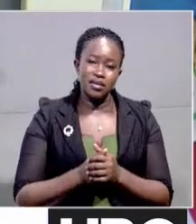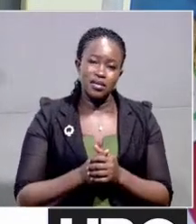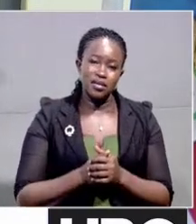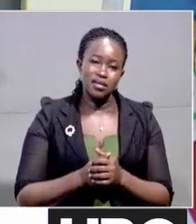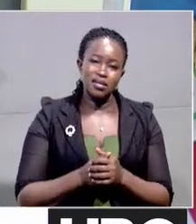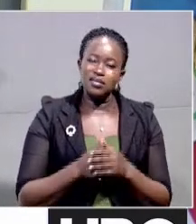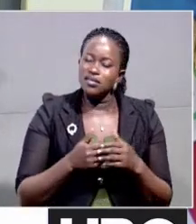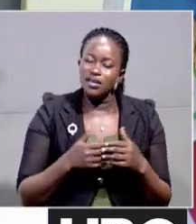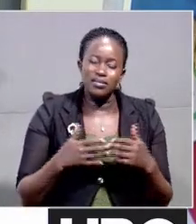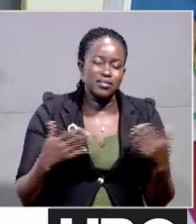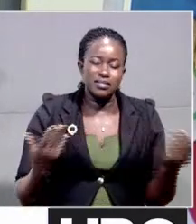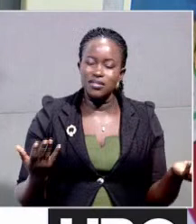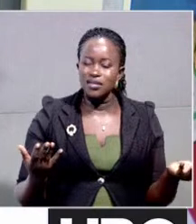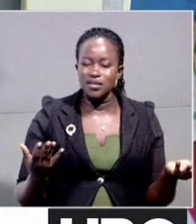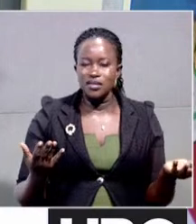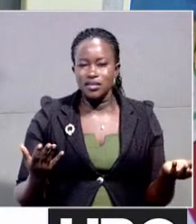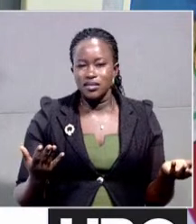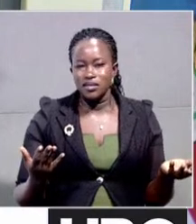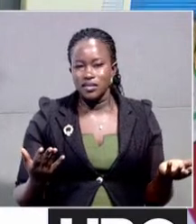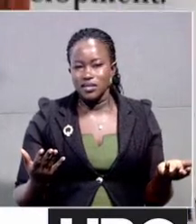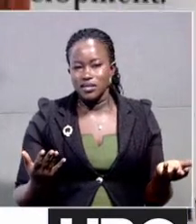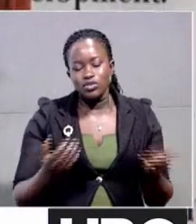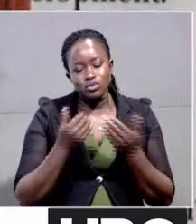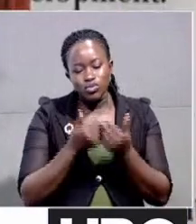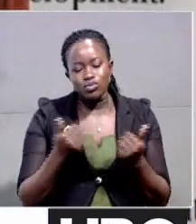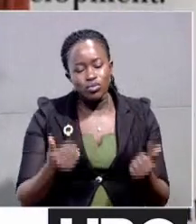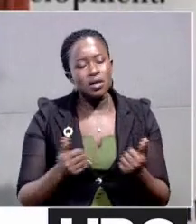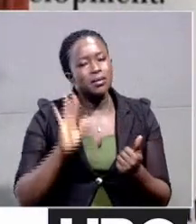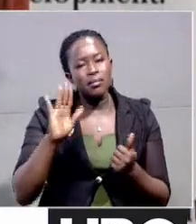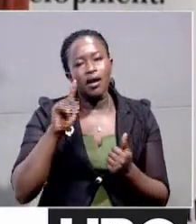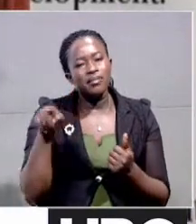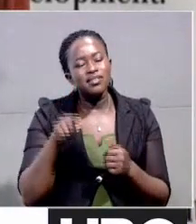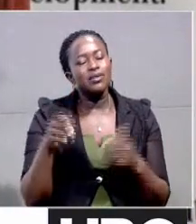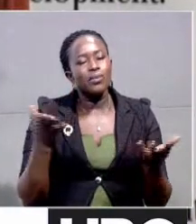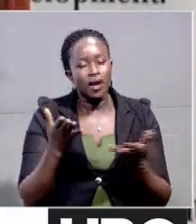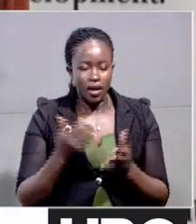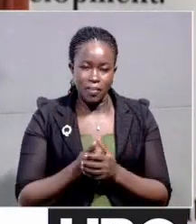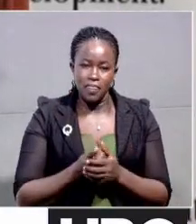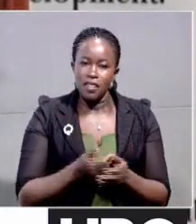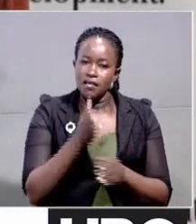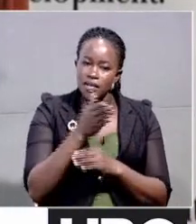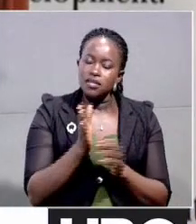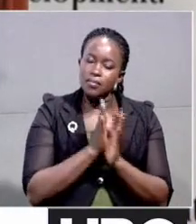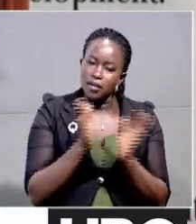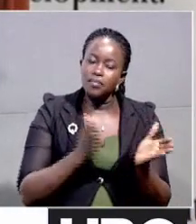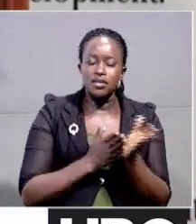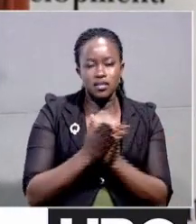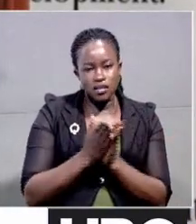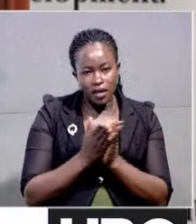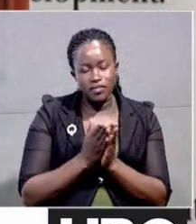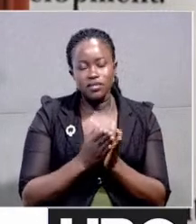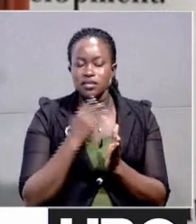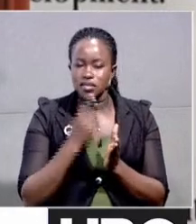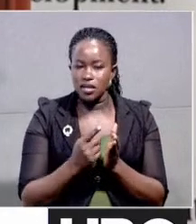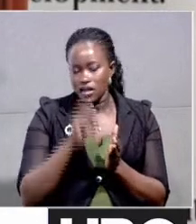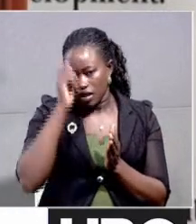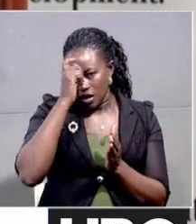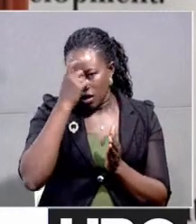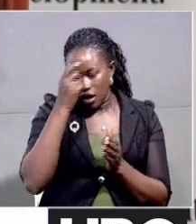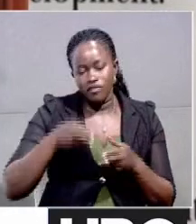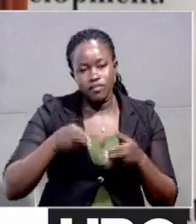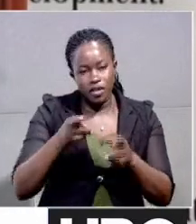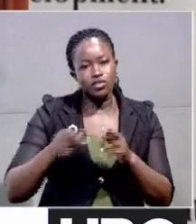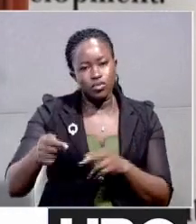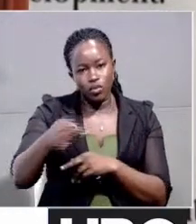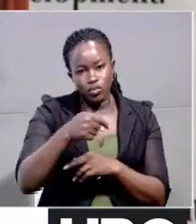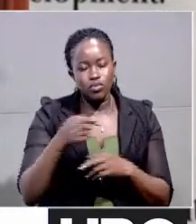Where is the equation in the pay enhancement of the children? Public Service Minister Mururi Mukasa adds that government's roadmap to implement